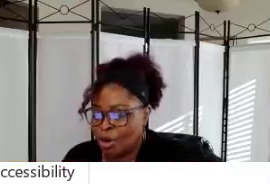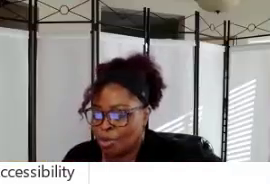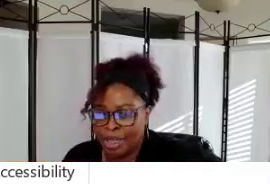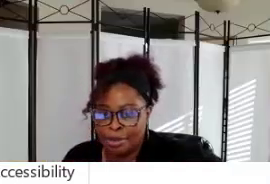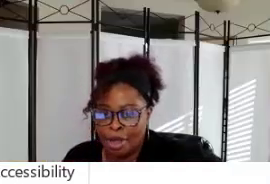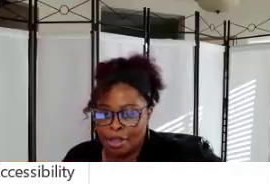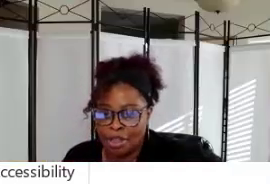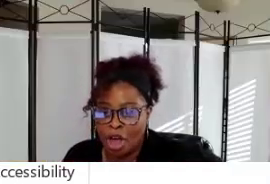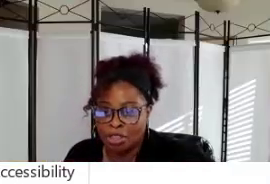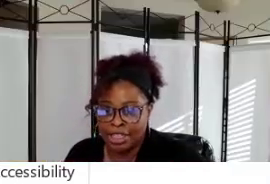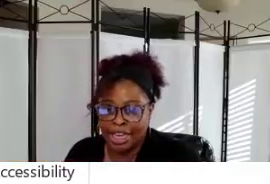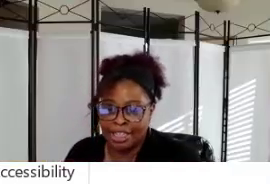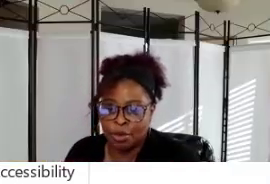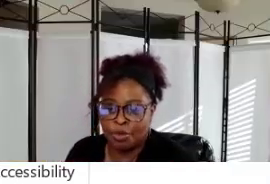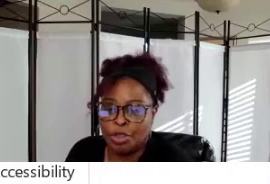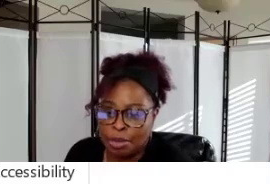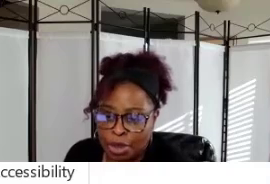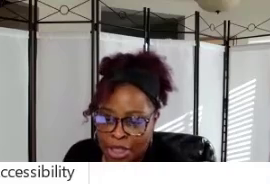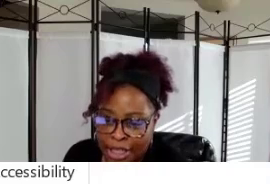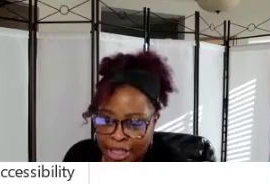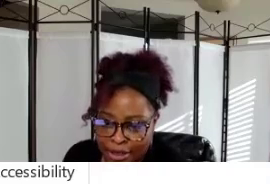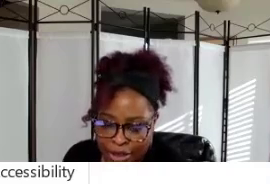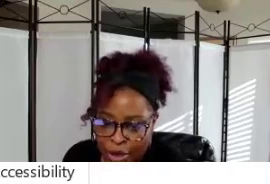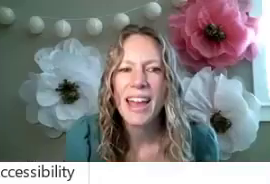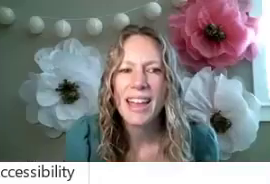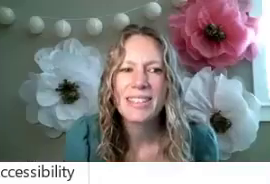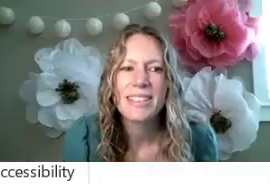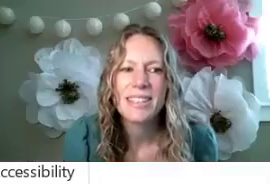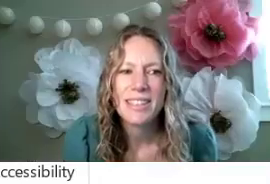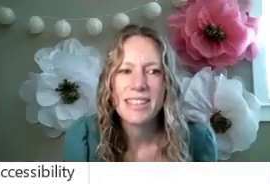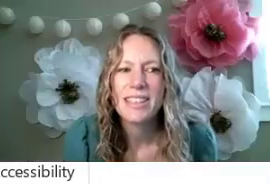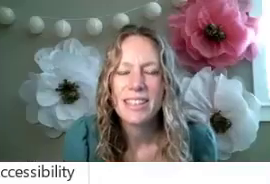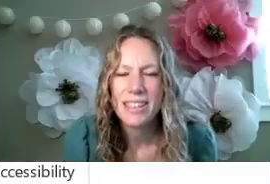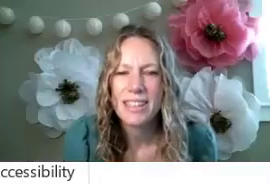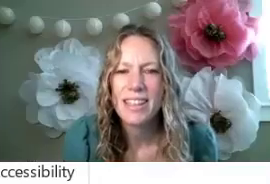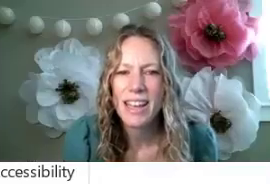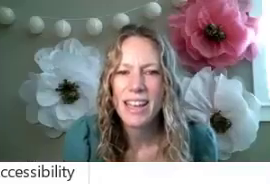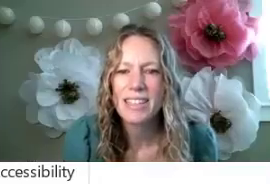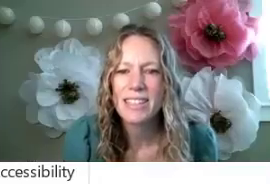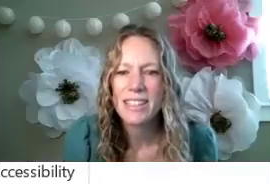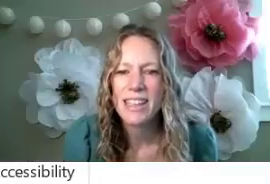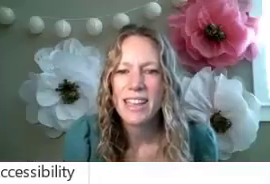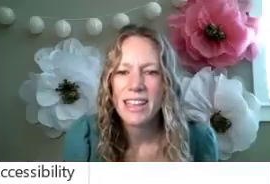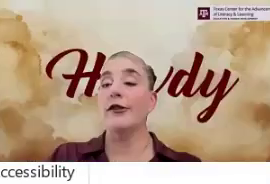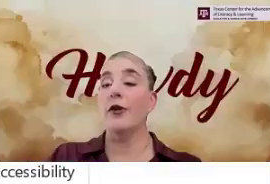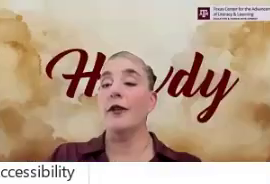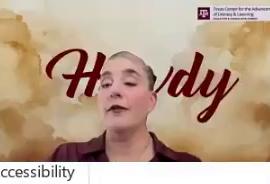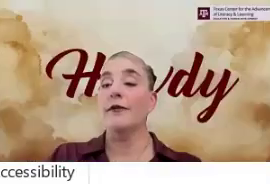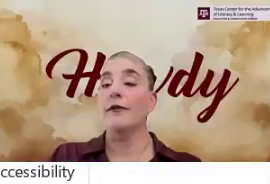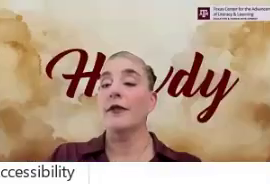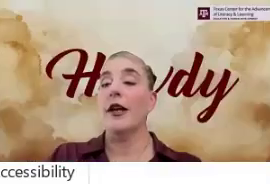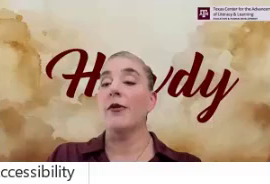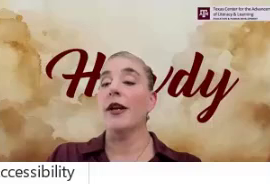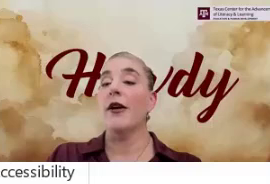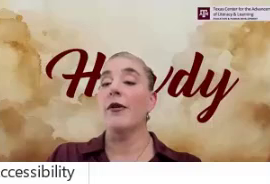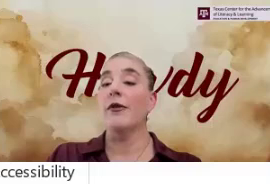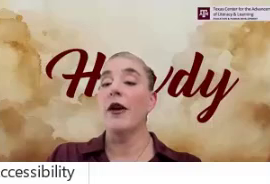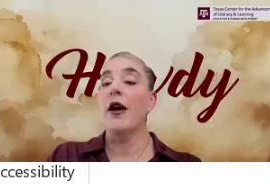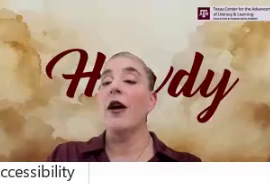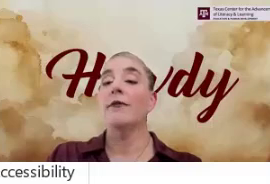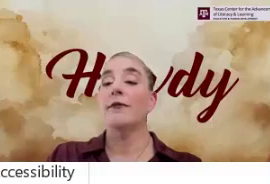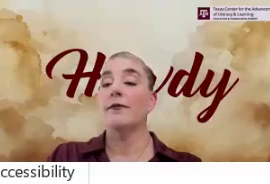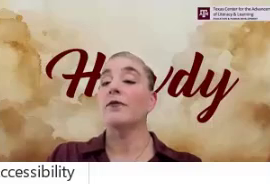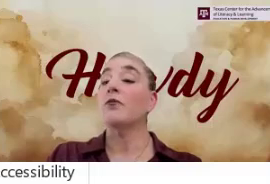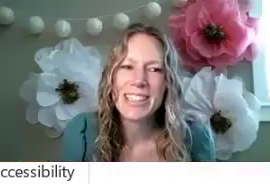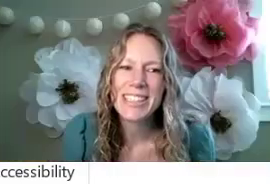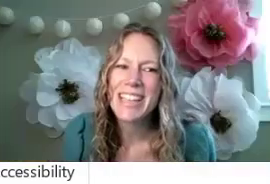it's actually opening up alt text. So if you double click, one of those names and Yes. box like opens this up. one. Yeah. There Yeah, we go. it